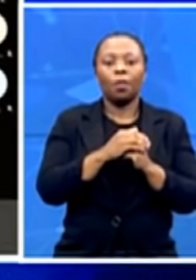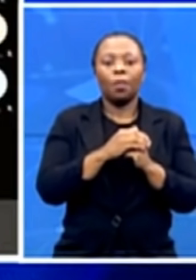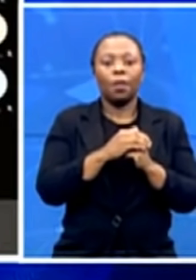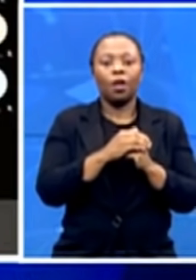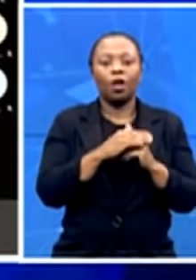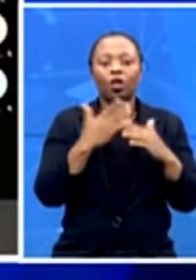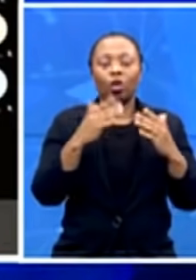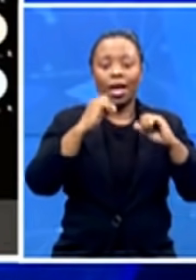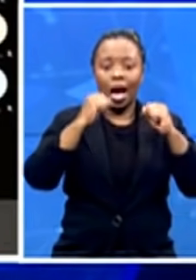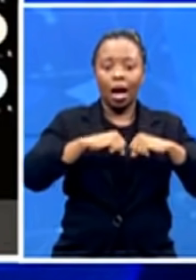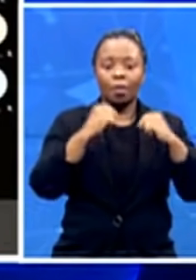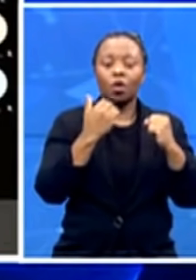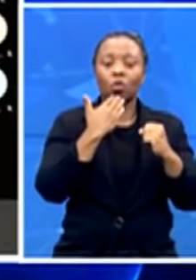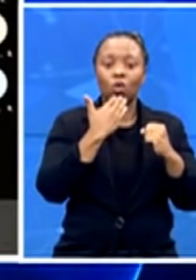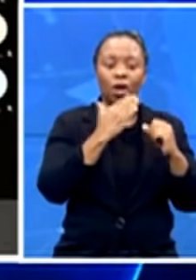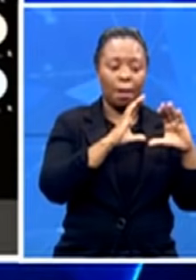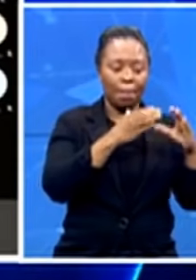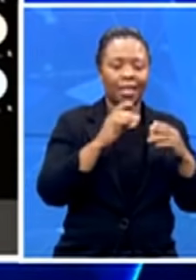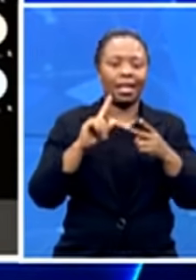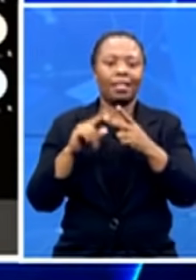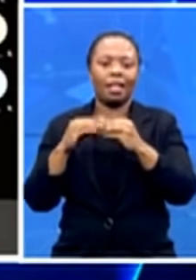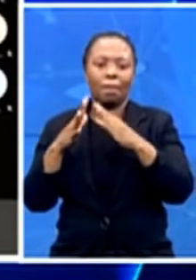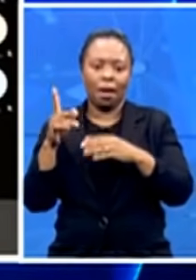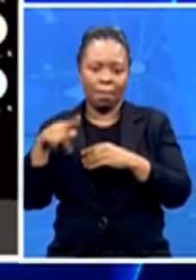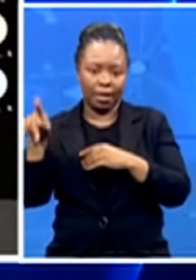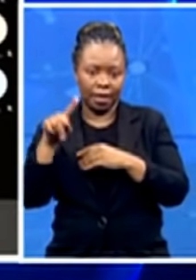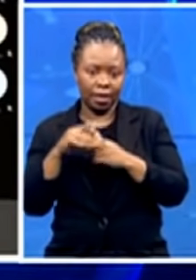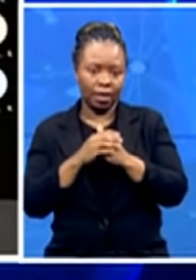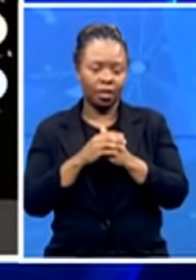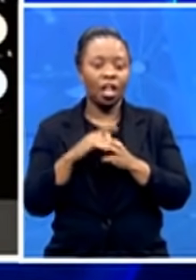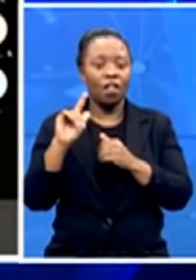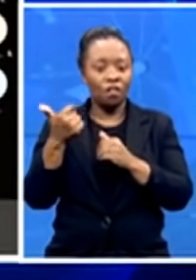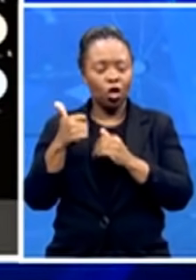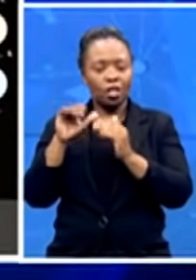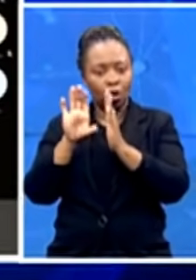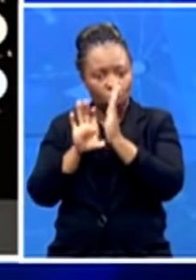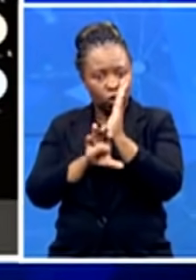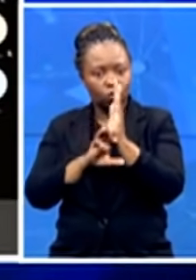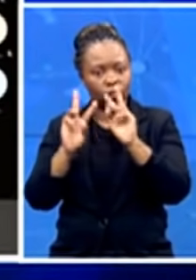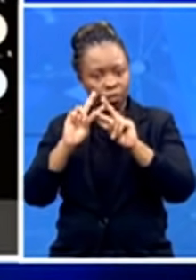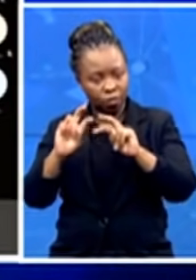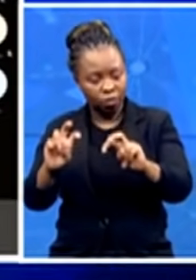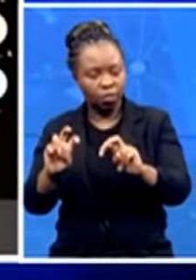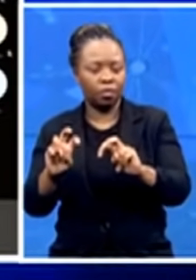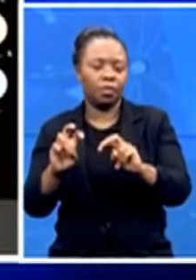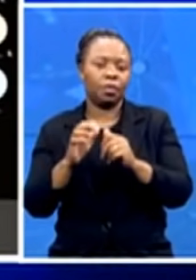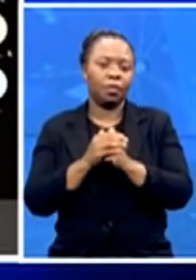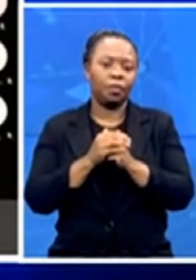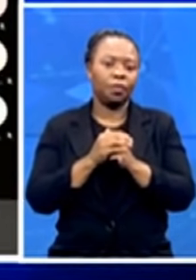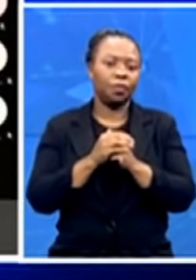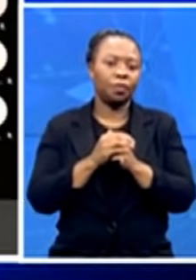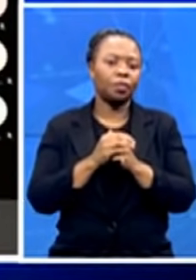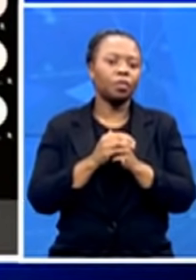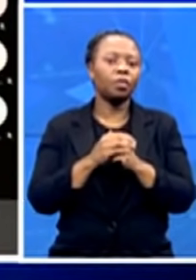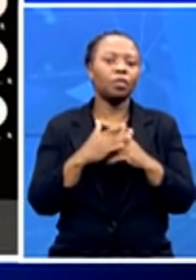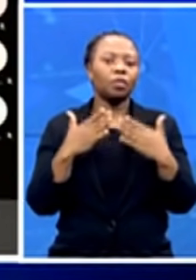it passes the scrutiny of the Constitution. Such an approach would also make unacceptable inroads into the associational